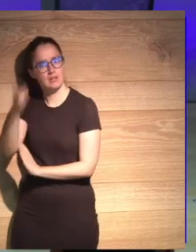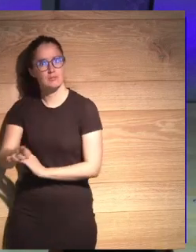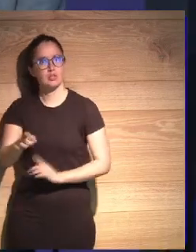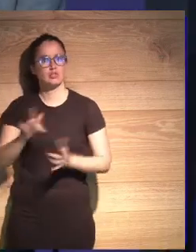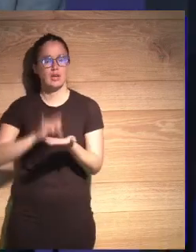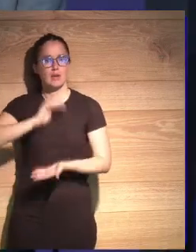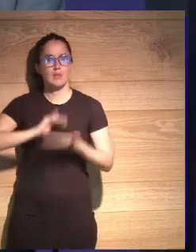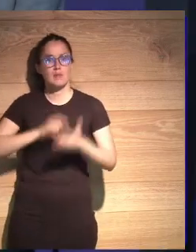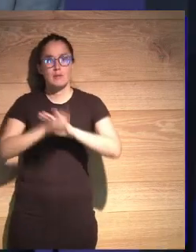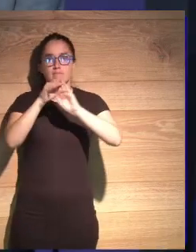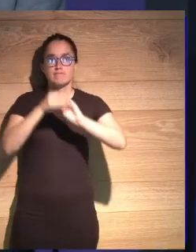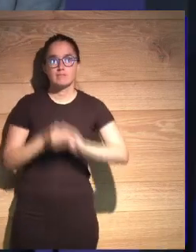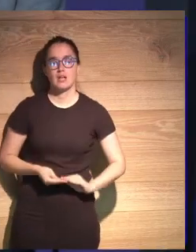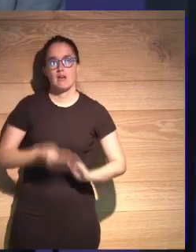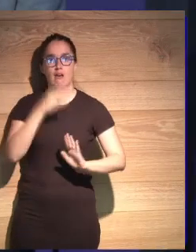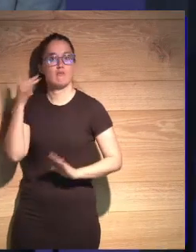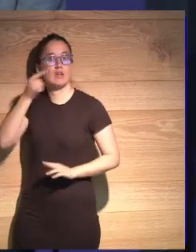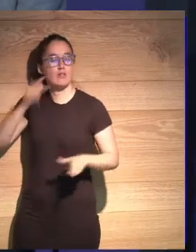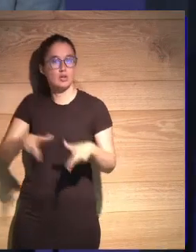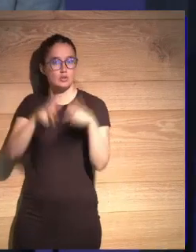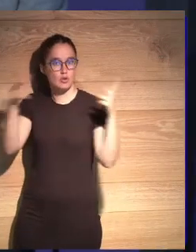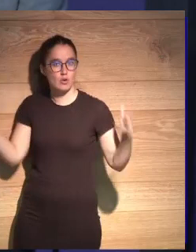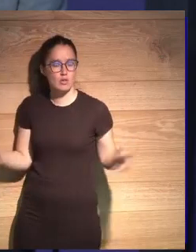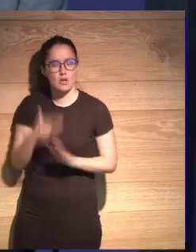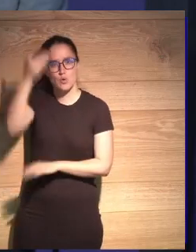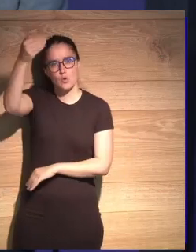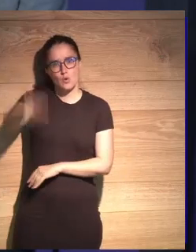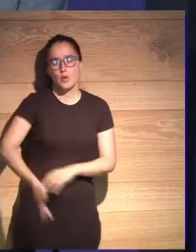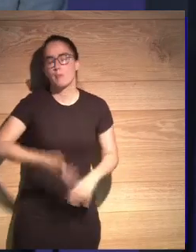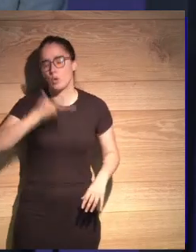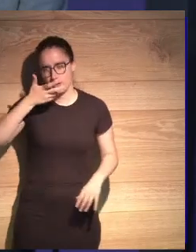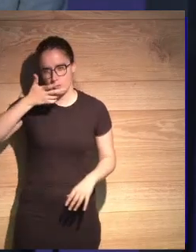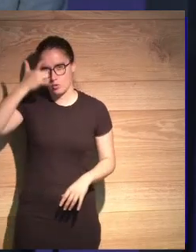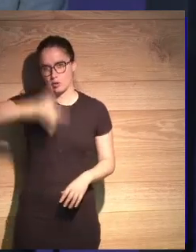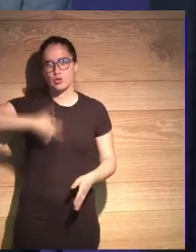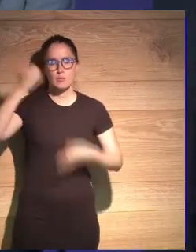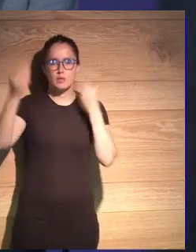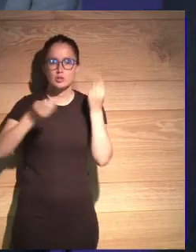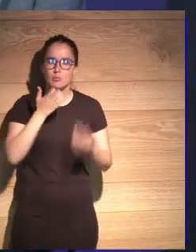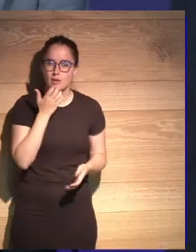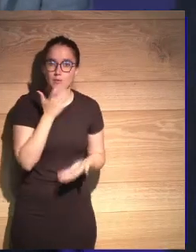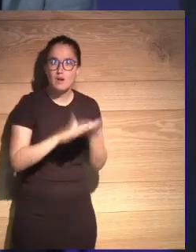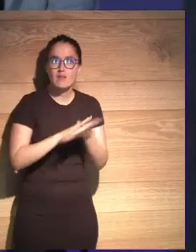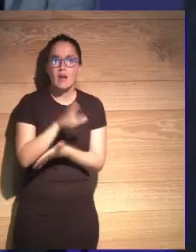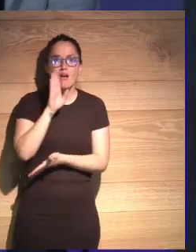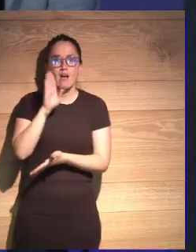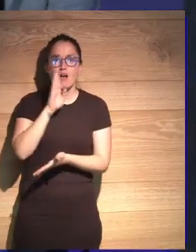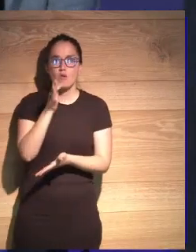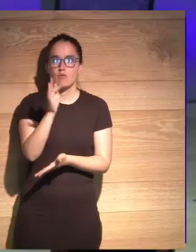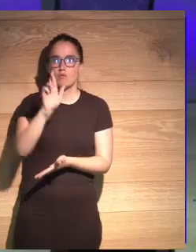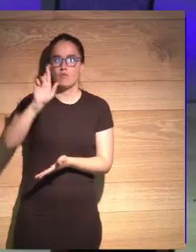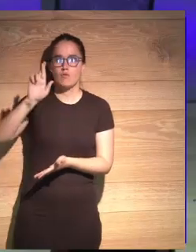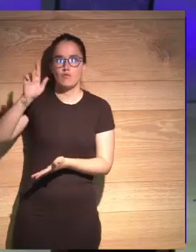video games, they have the ability to develop some skills which are social skills and are very important. For